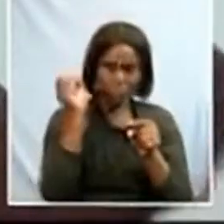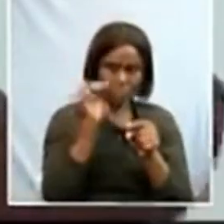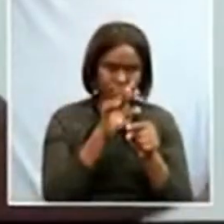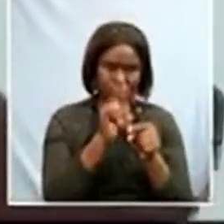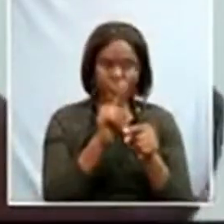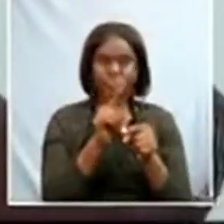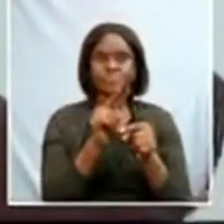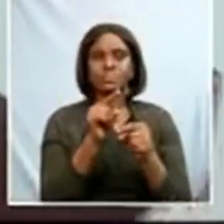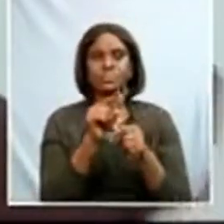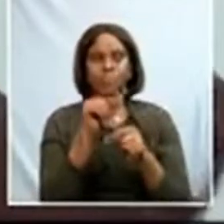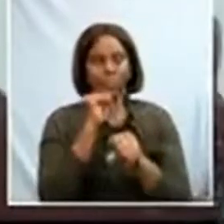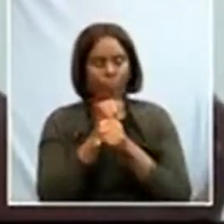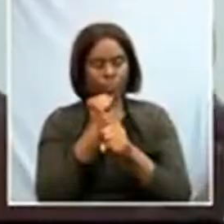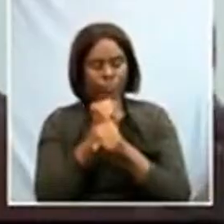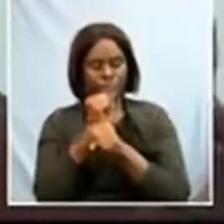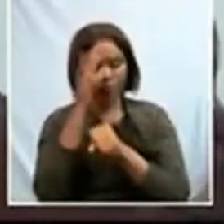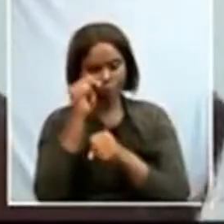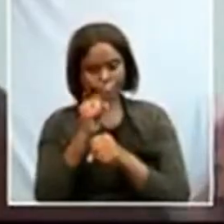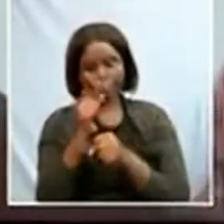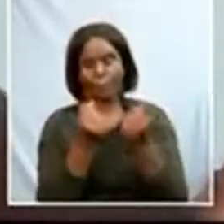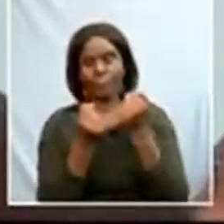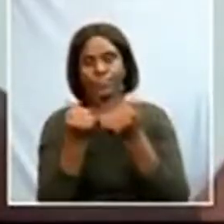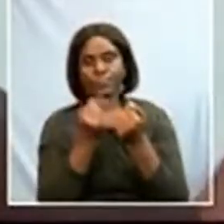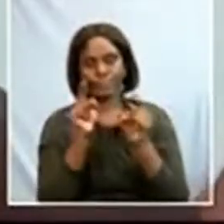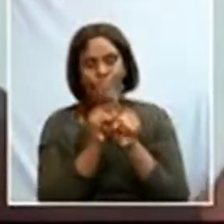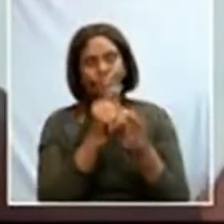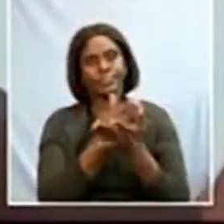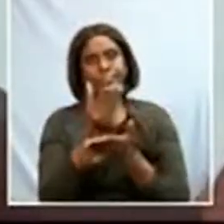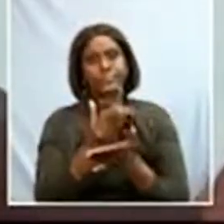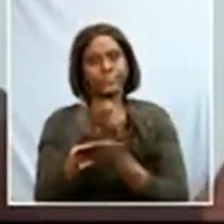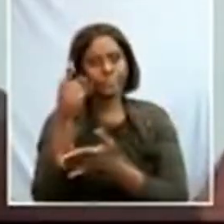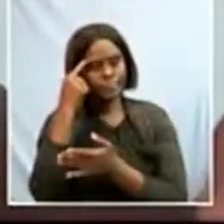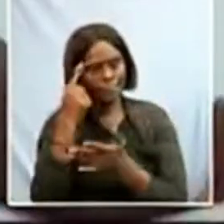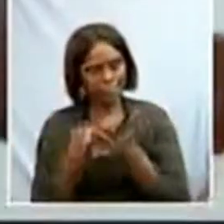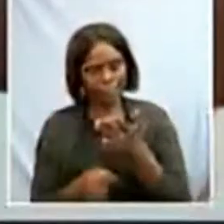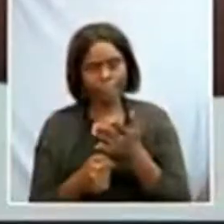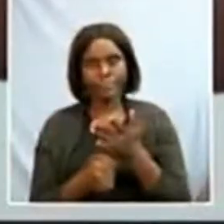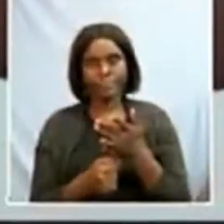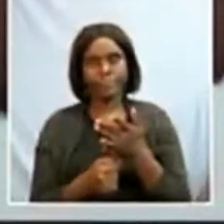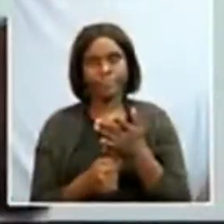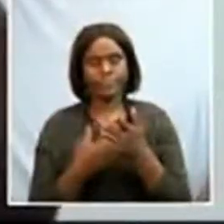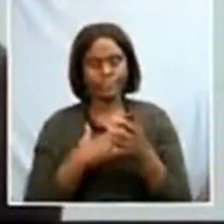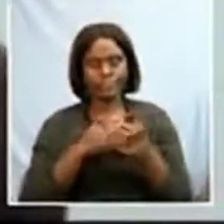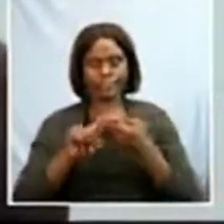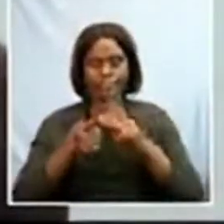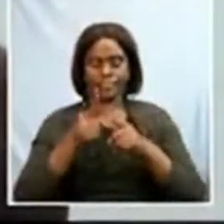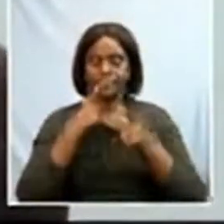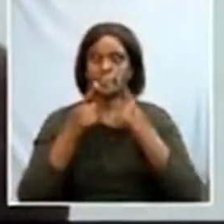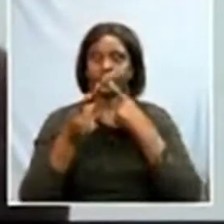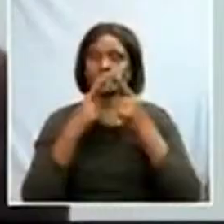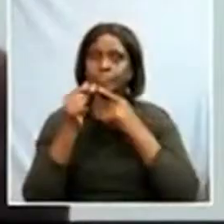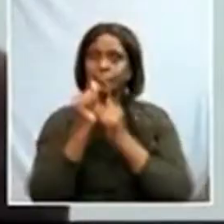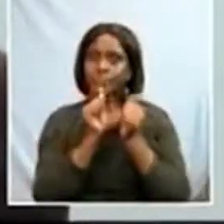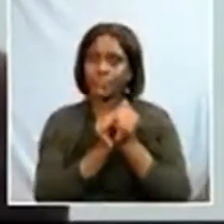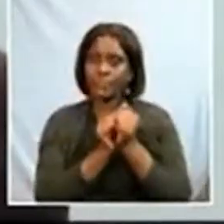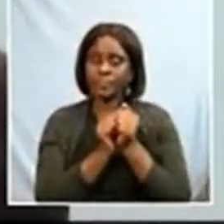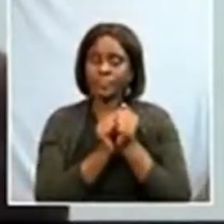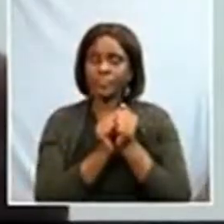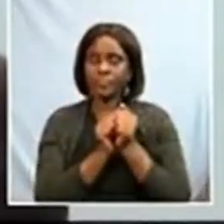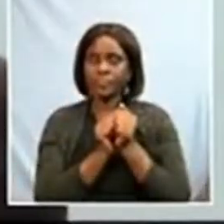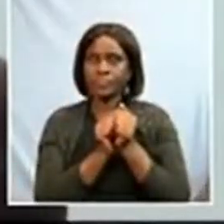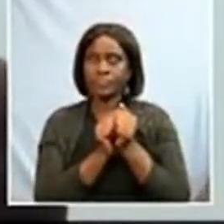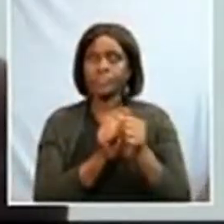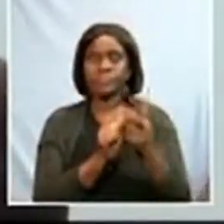the core duties why these vehicles were actually bought. My friend was talking about